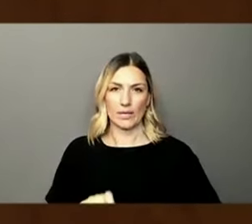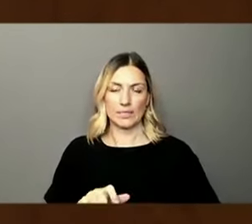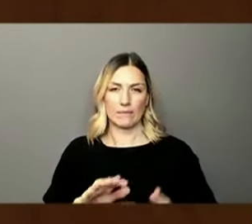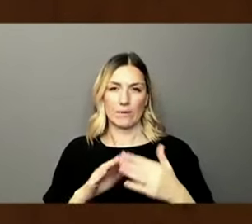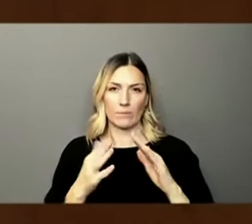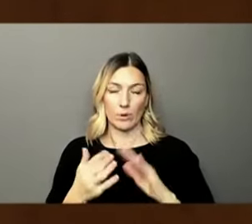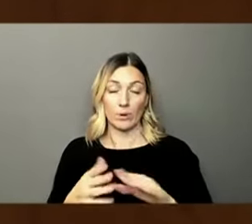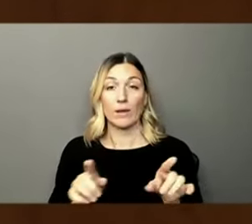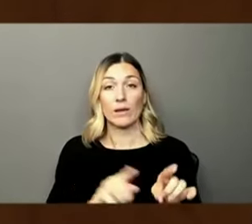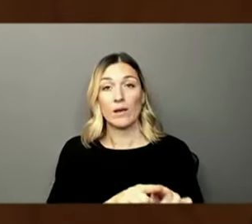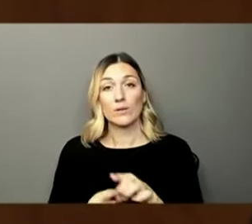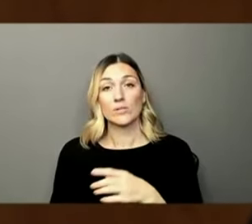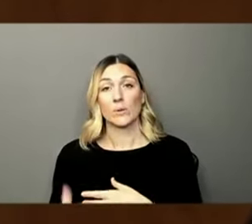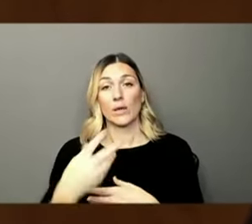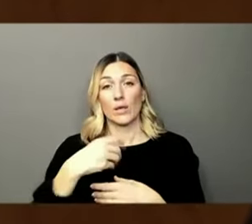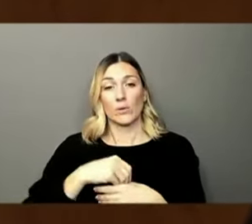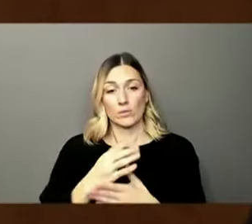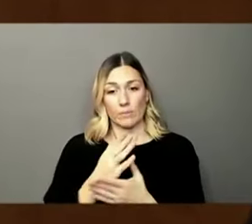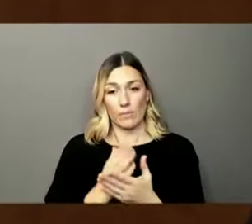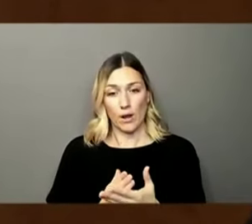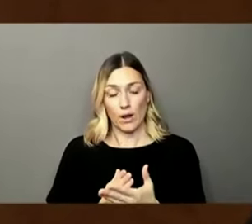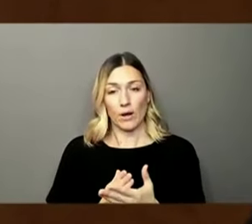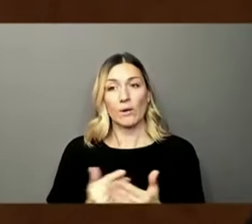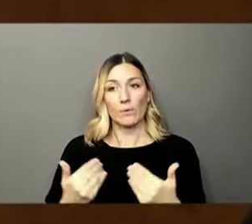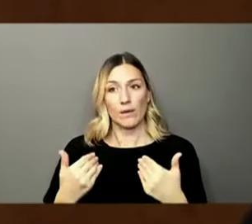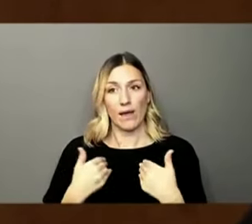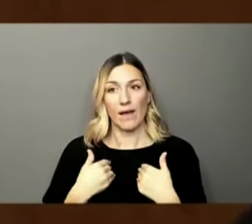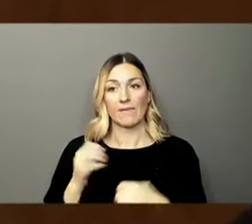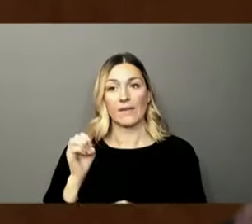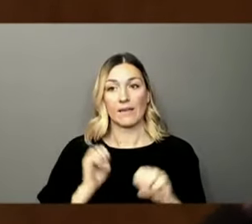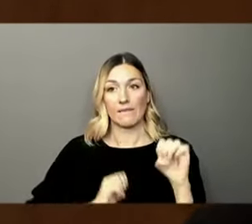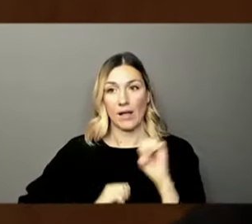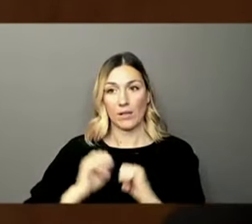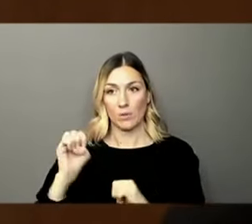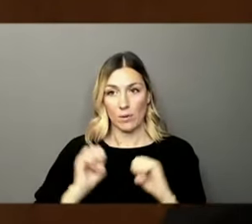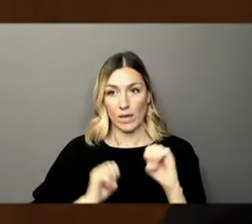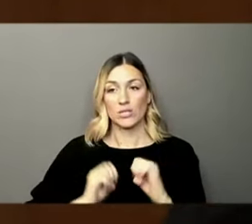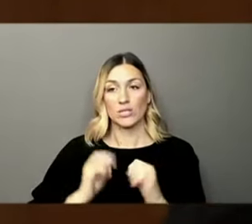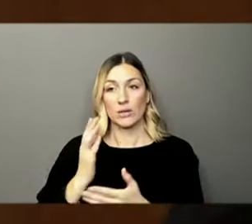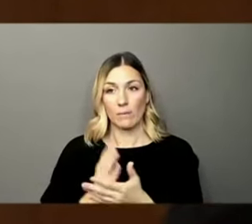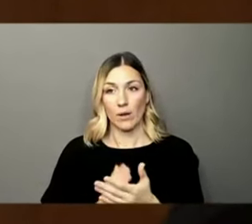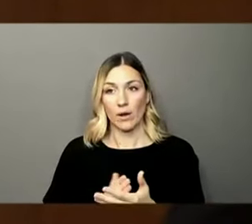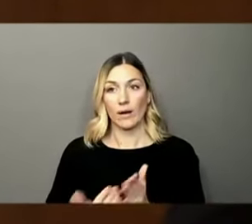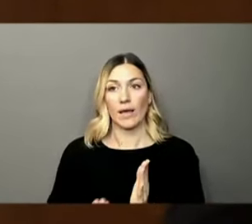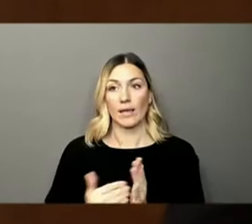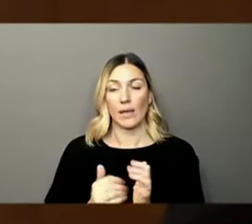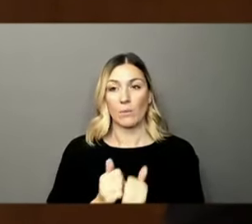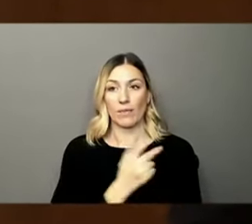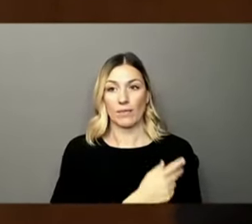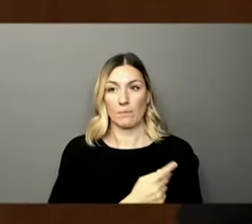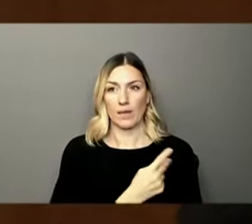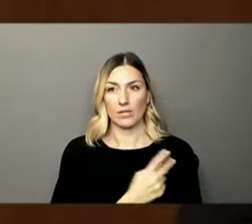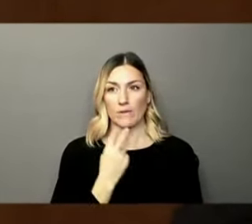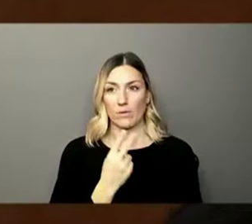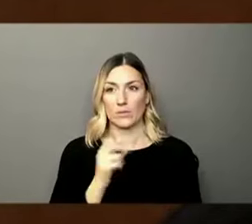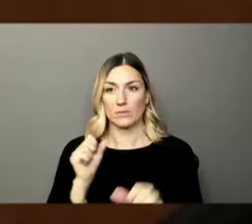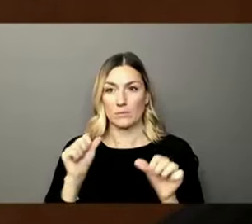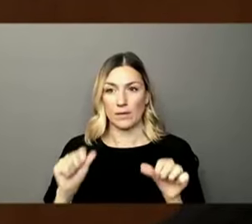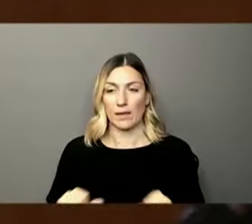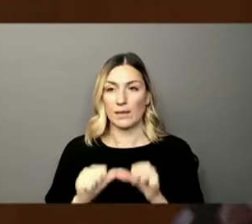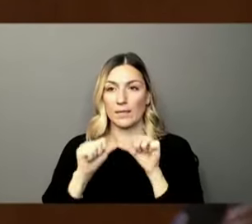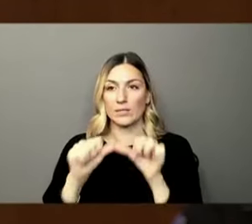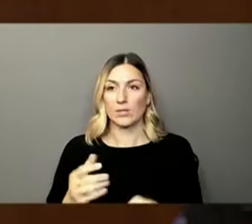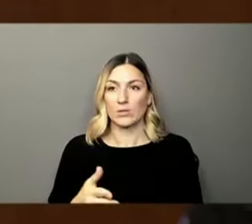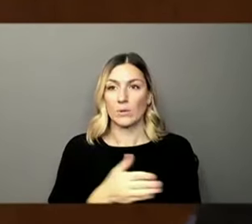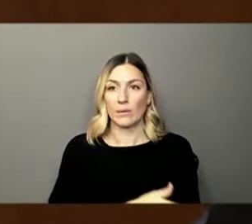also includes a component where we have an iterative evaluation component, again, with the patient voice, so that we can continue to improve